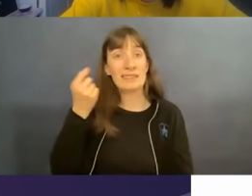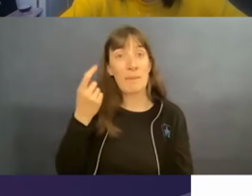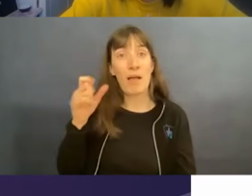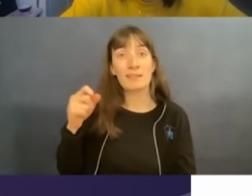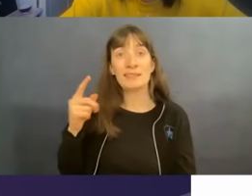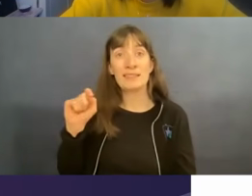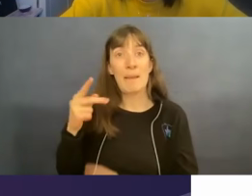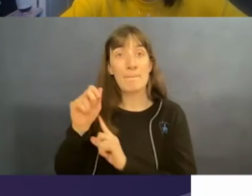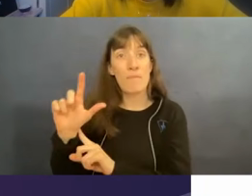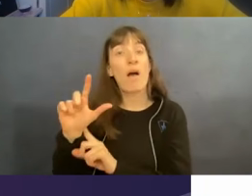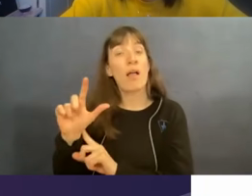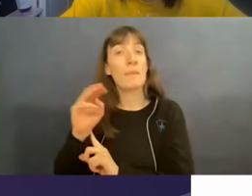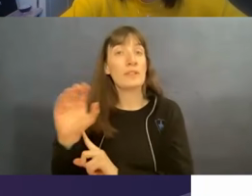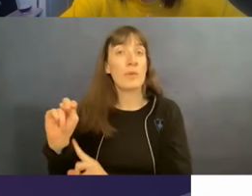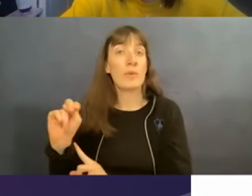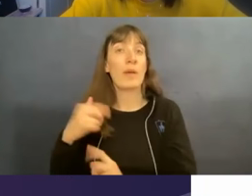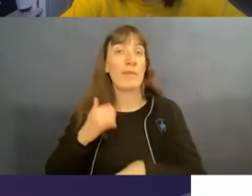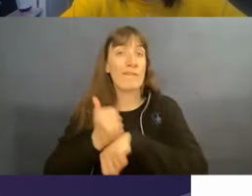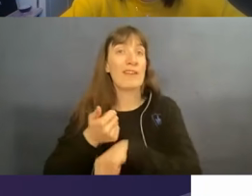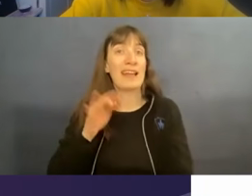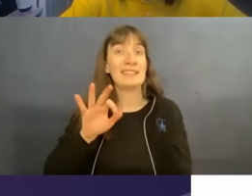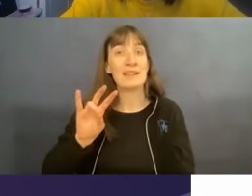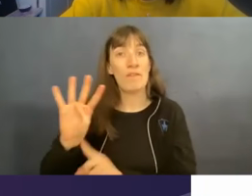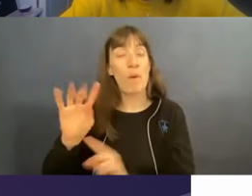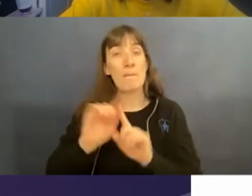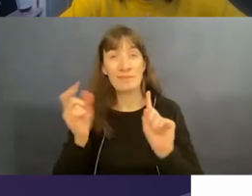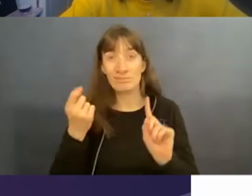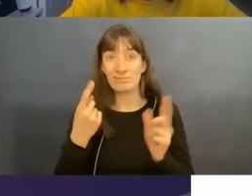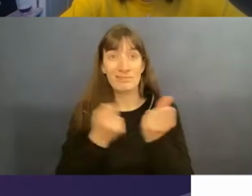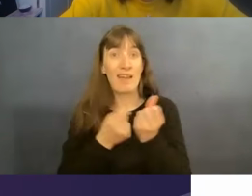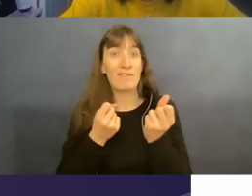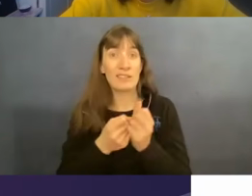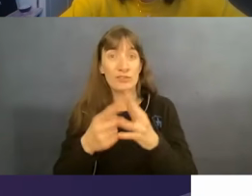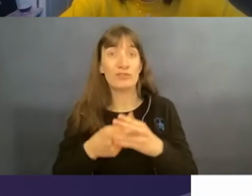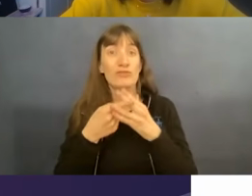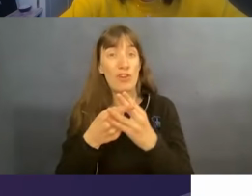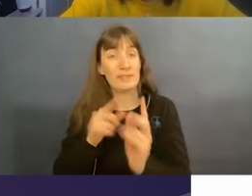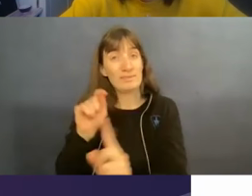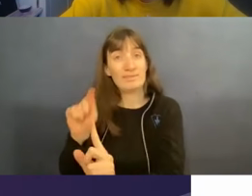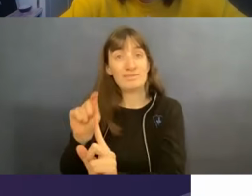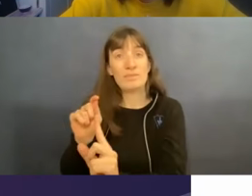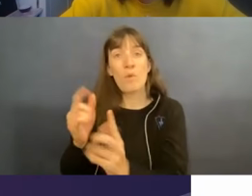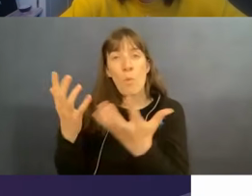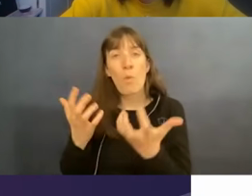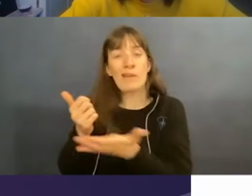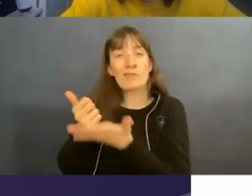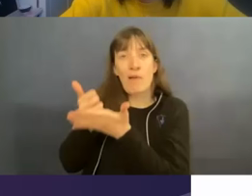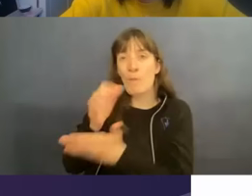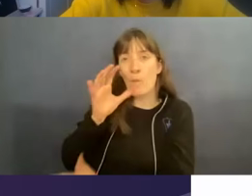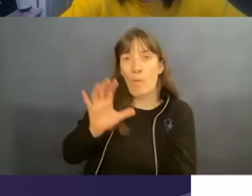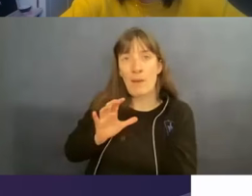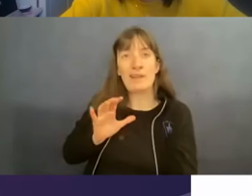in 1974, but our advocacy started for particularly helping women at the